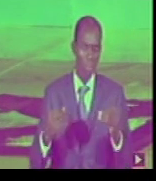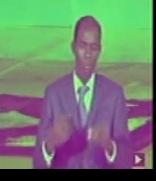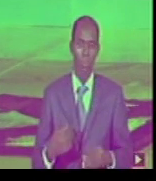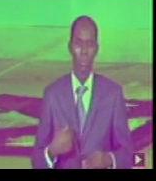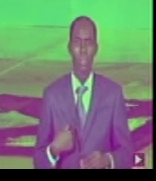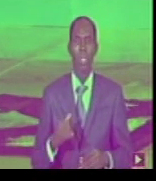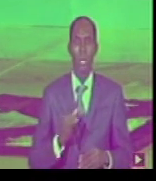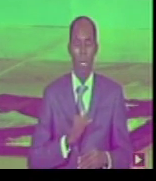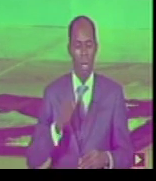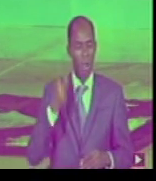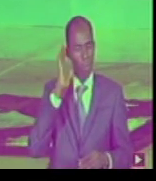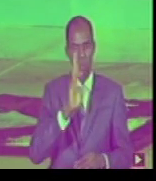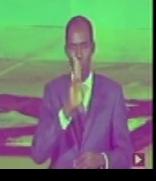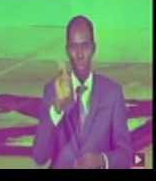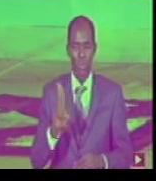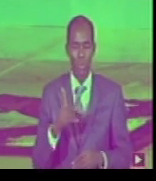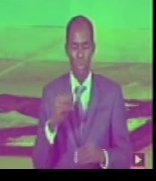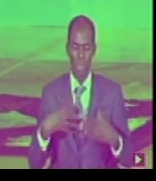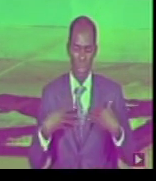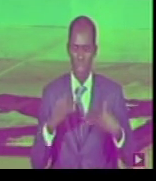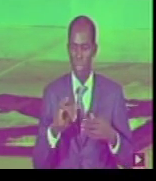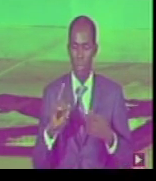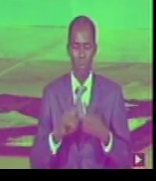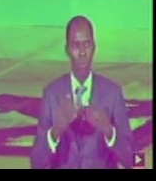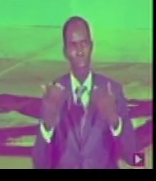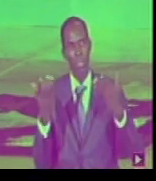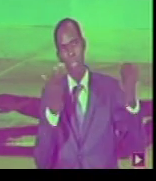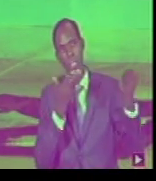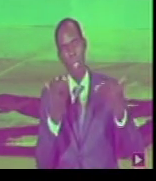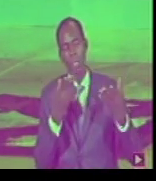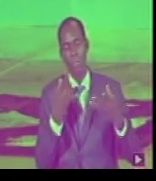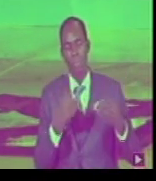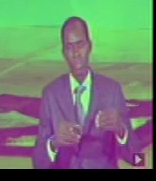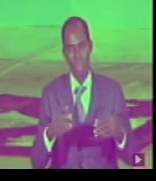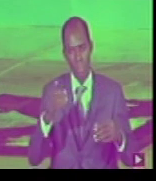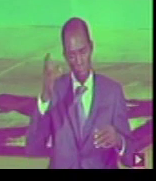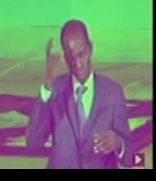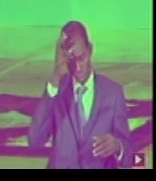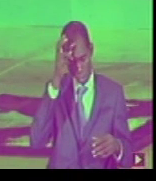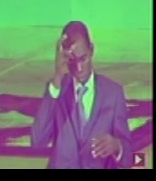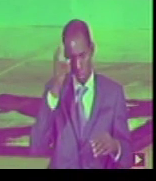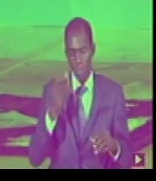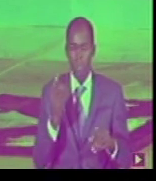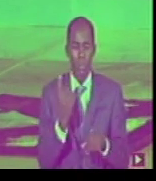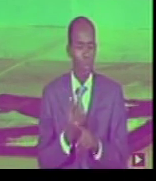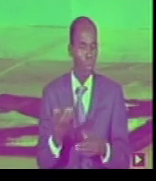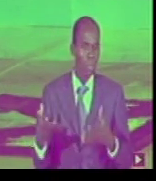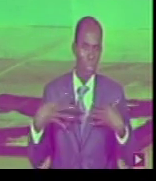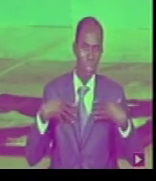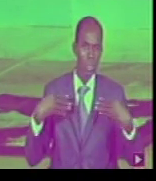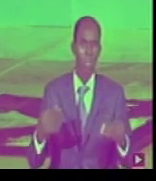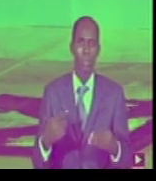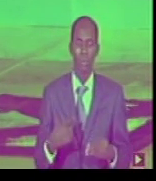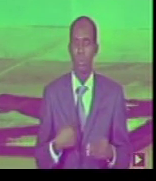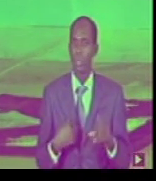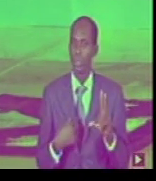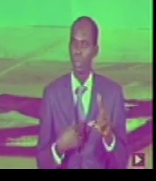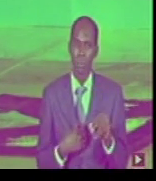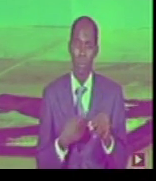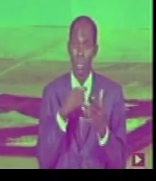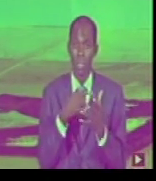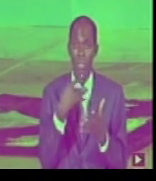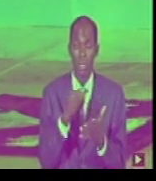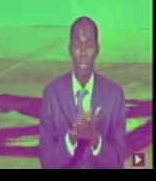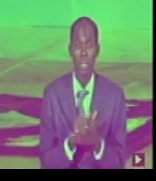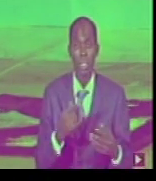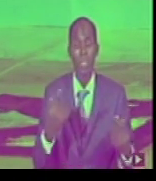the healing to serve the devil, but heal me anyhow. No, it says, sin no